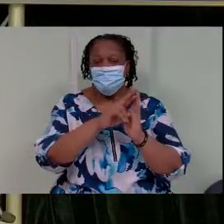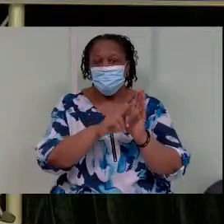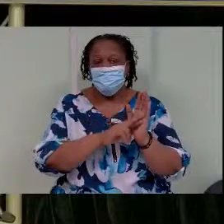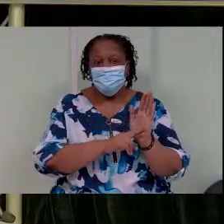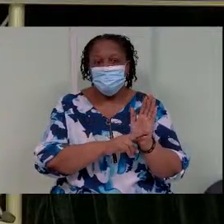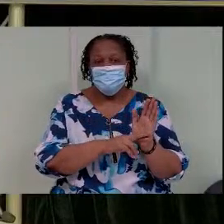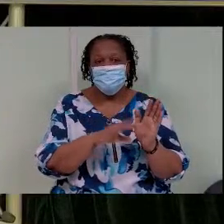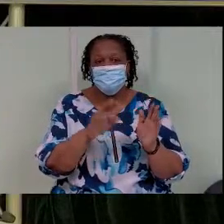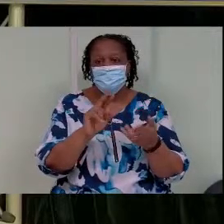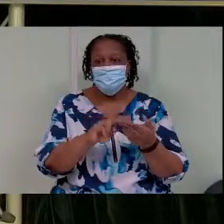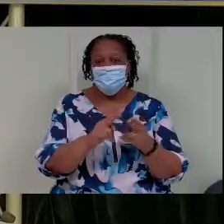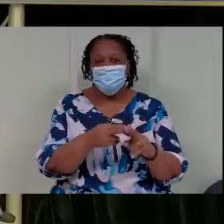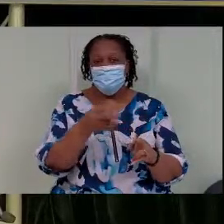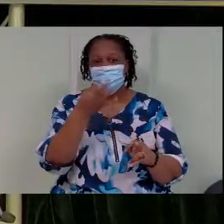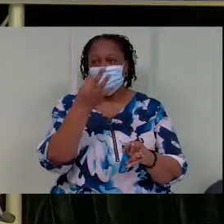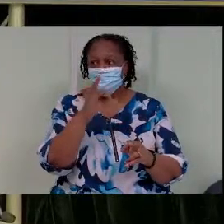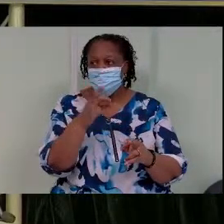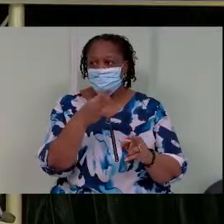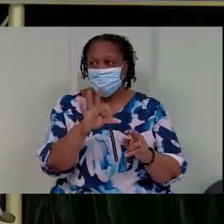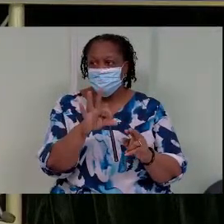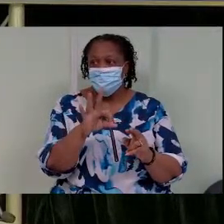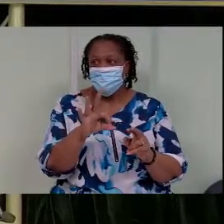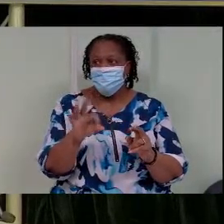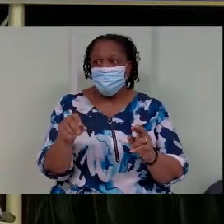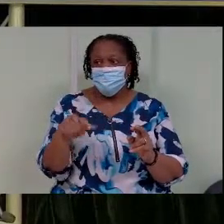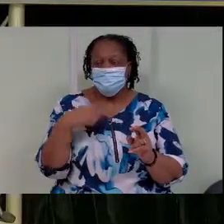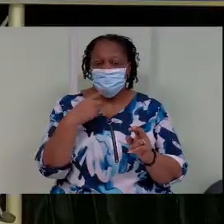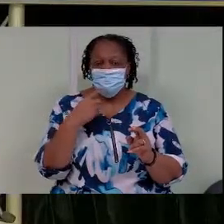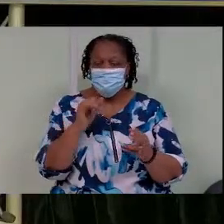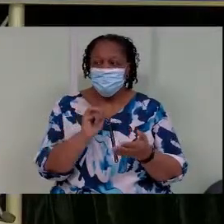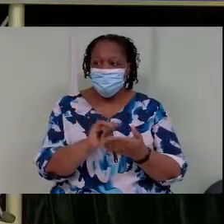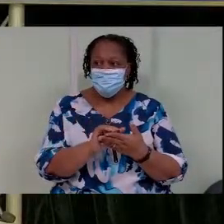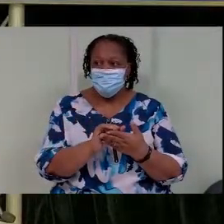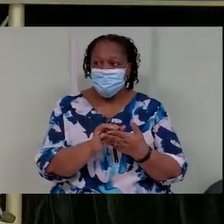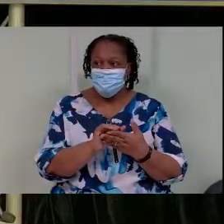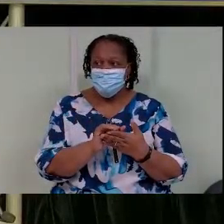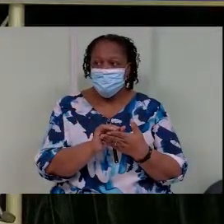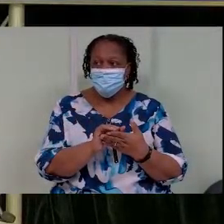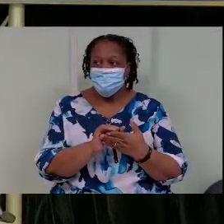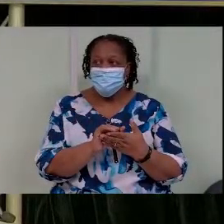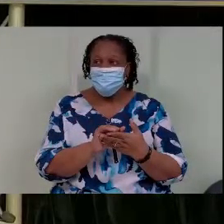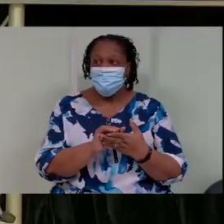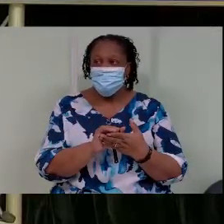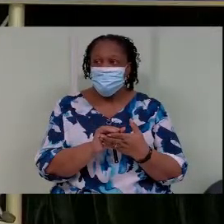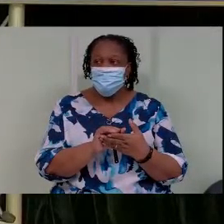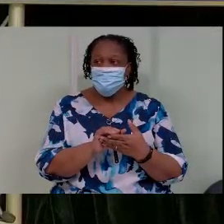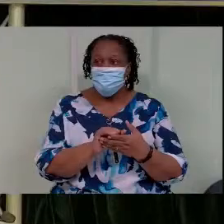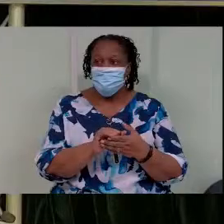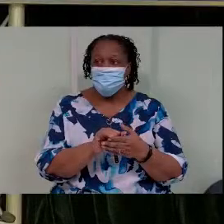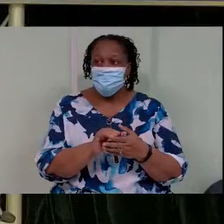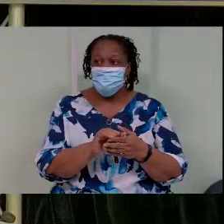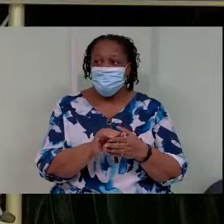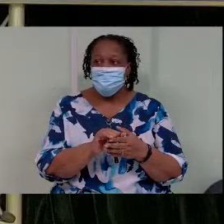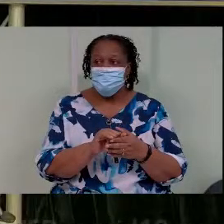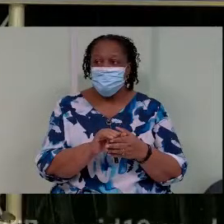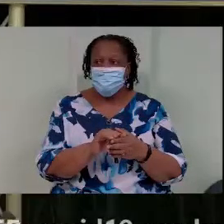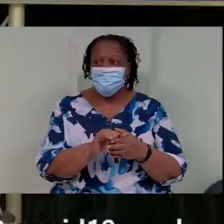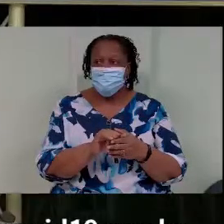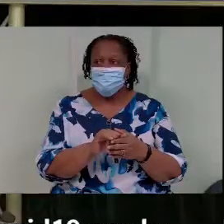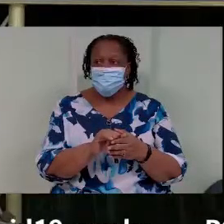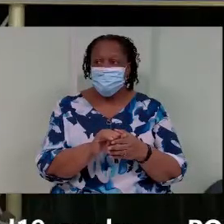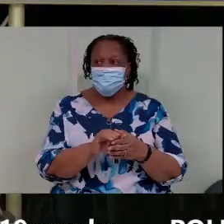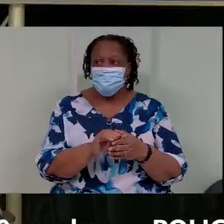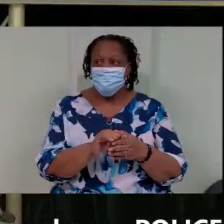the Emergency Powers Regulations, and it states, requirements on private medical